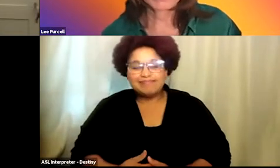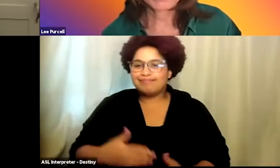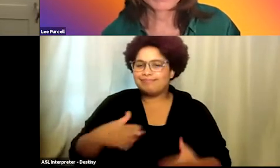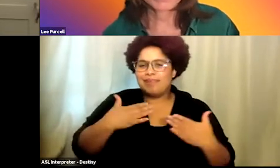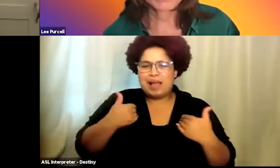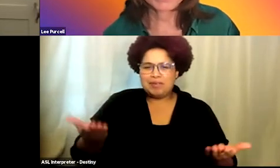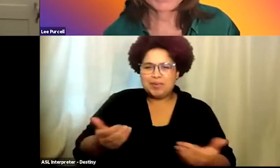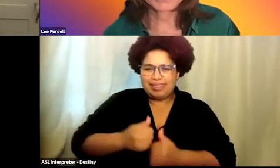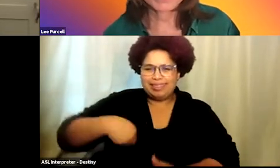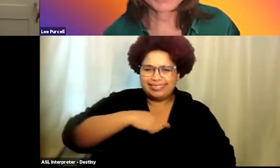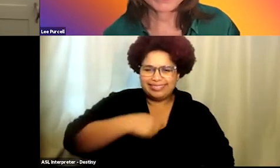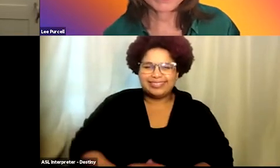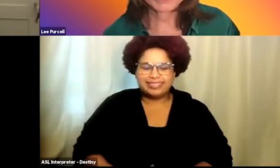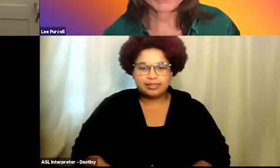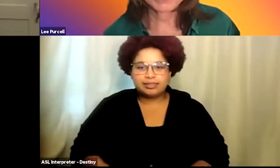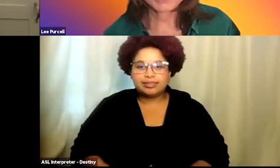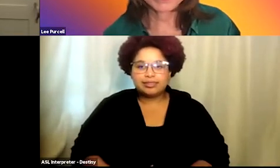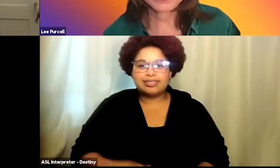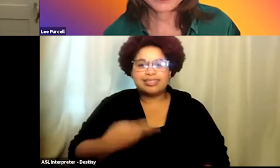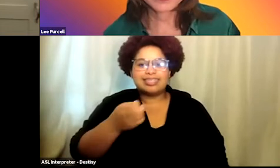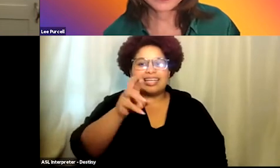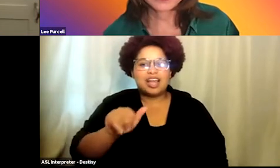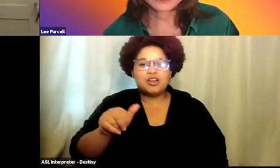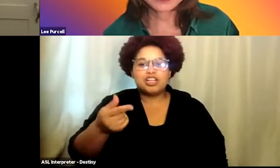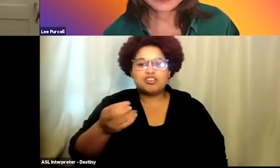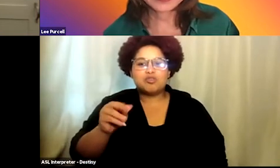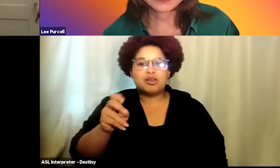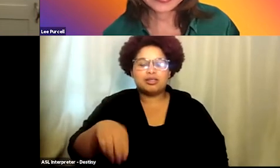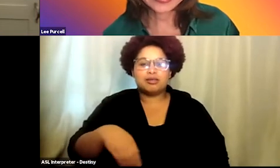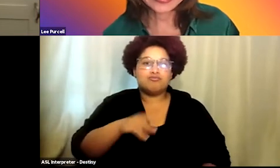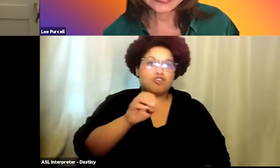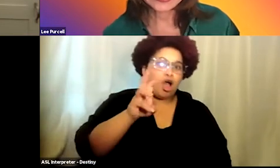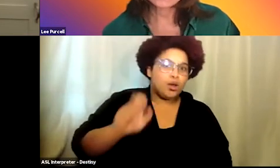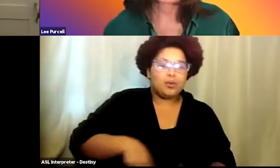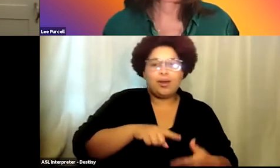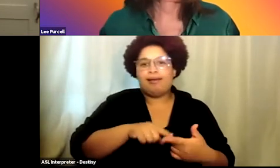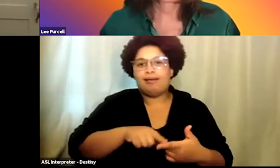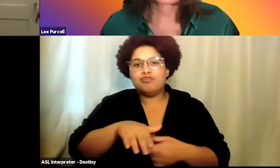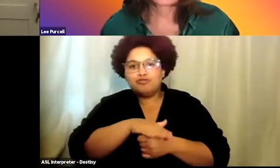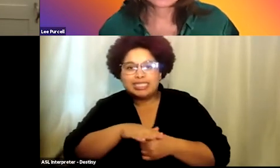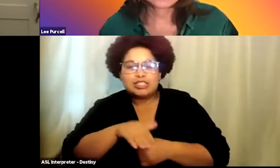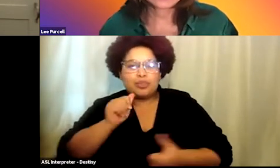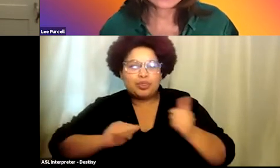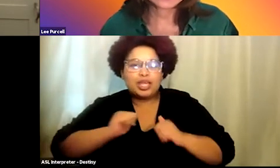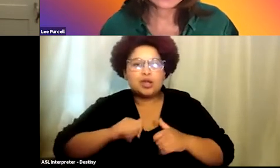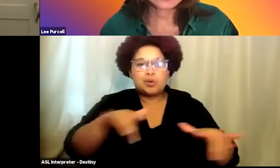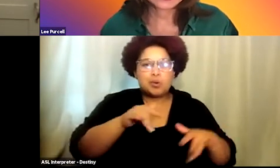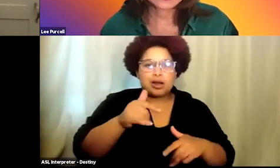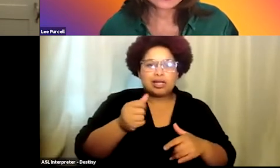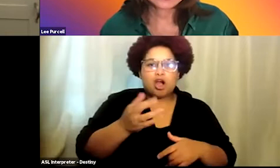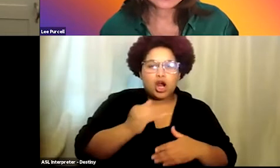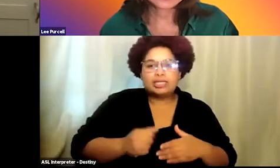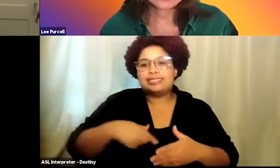here. Harry Groener, Broadway, regional theater, film, and TV actor, recording artist, and dancer.